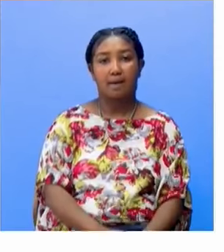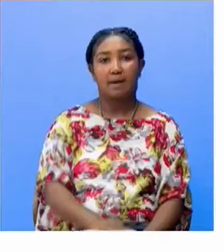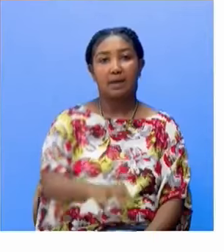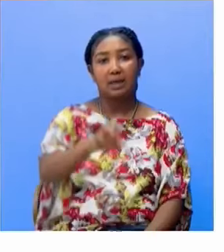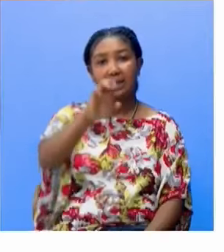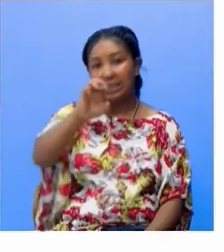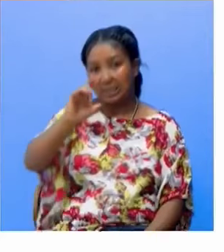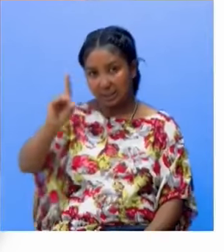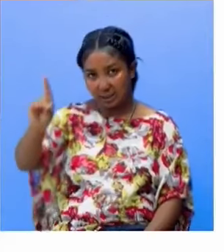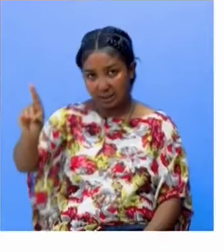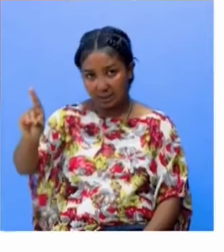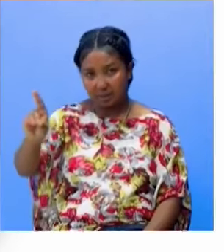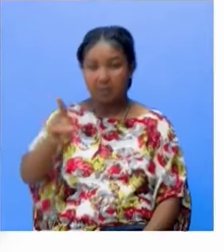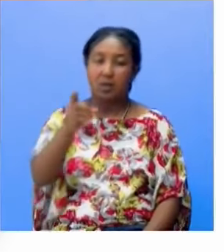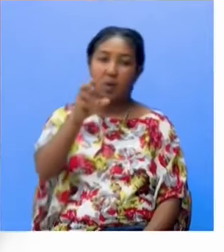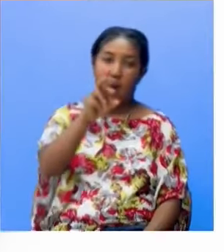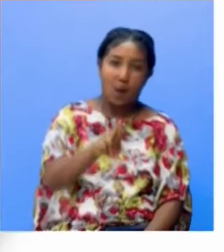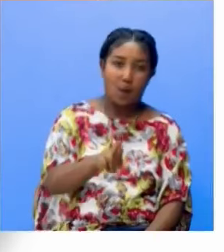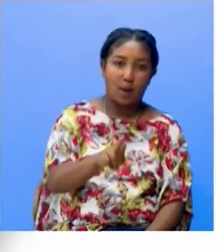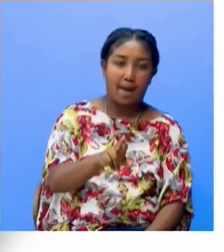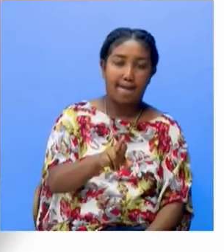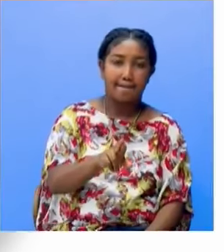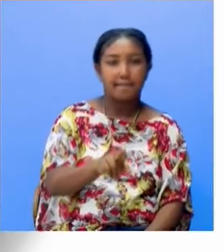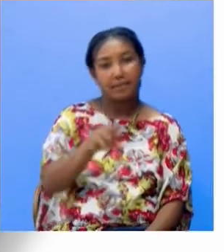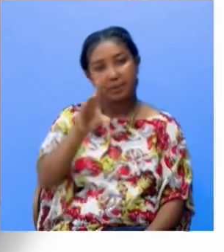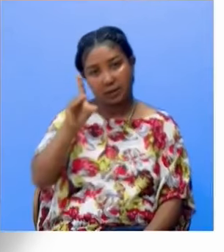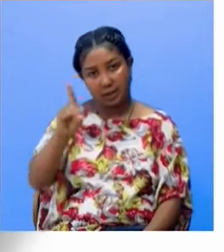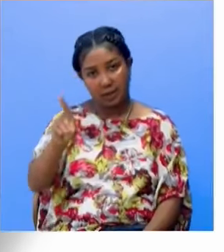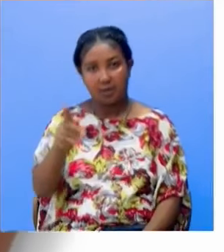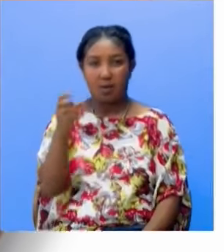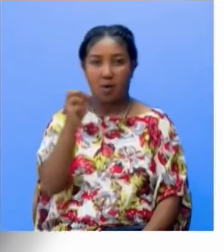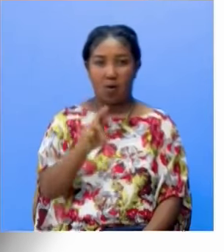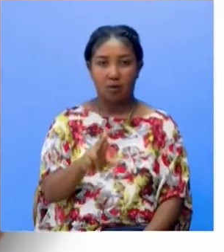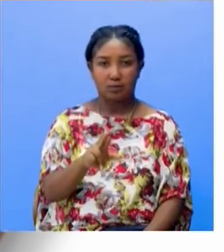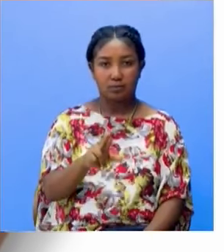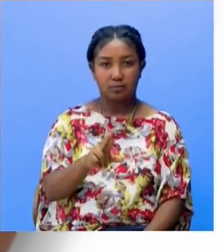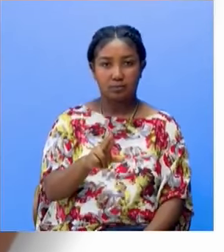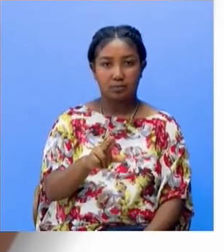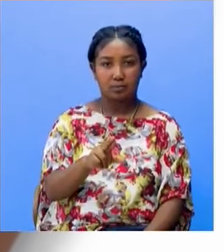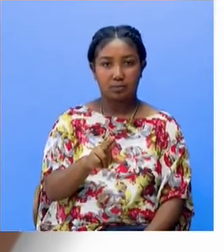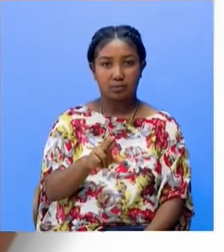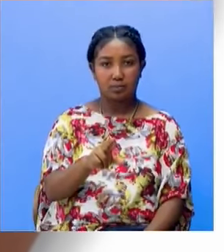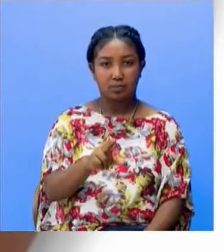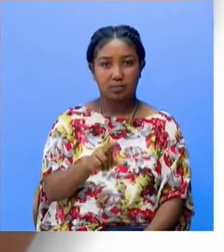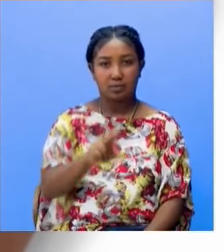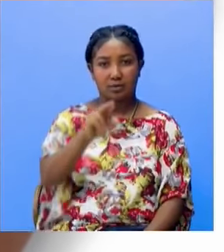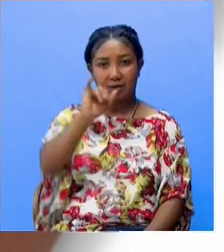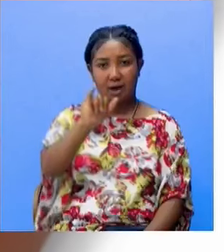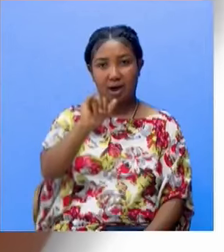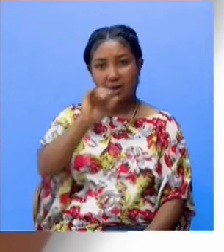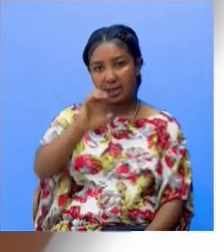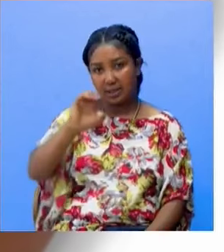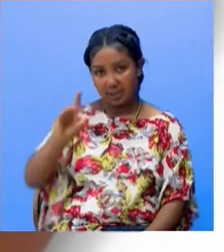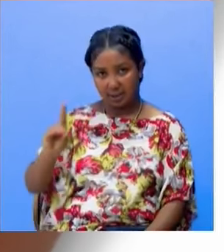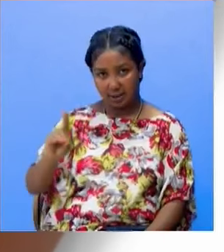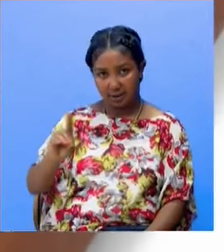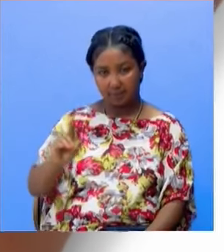id or d or